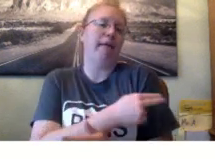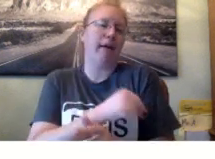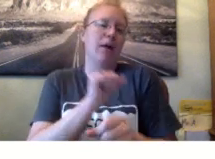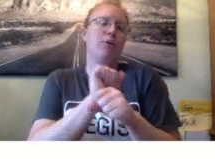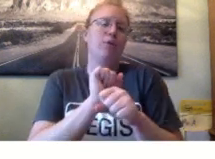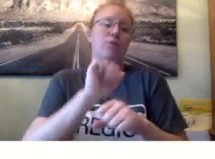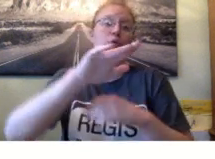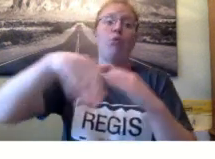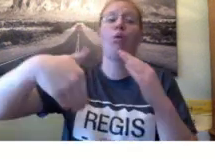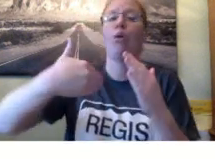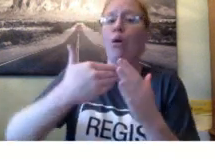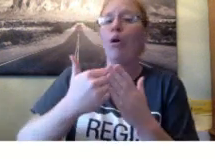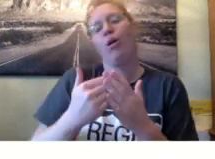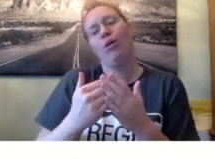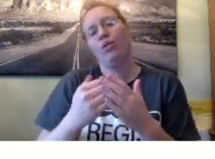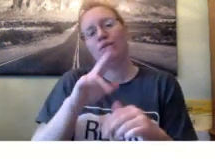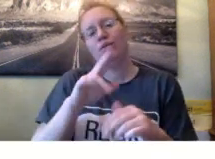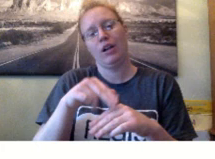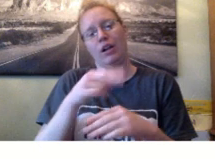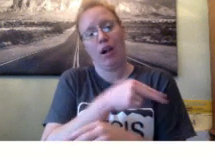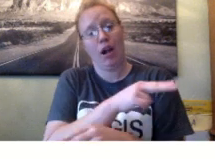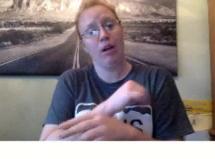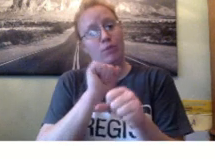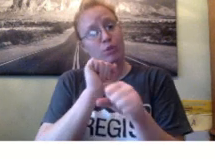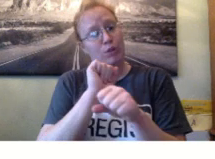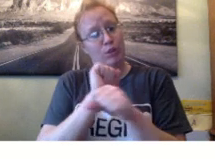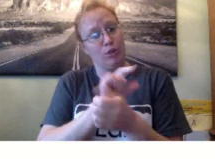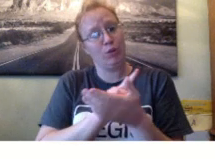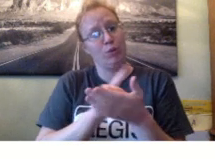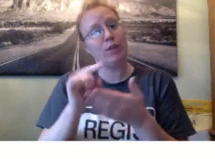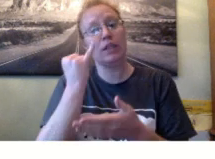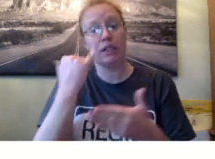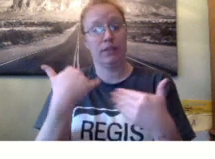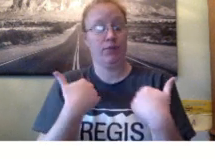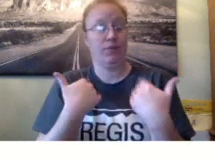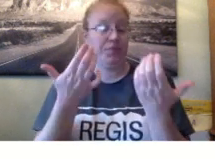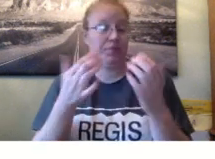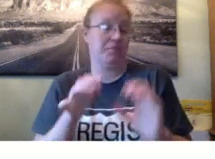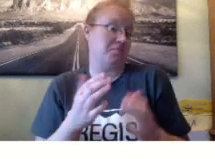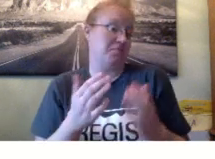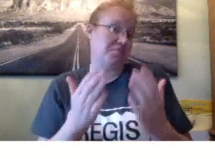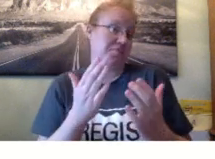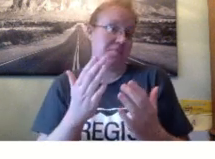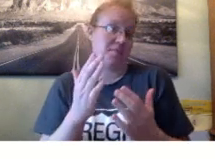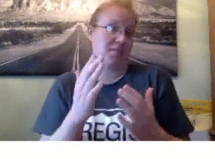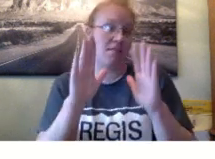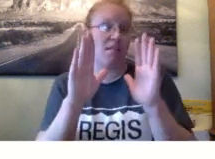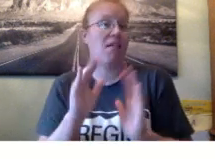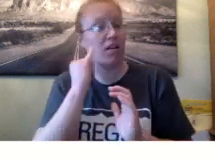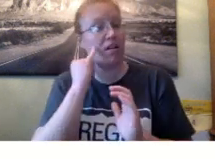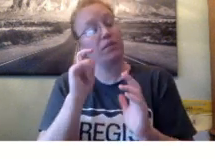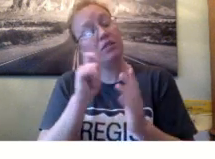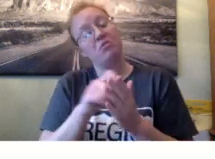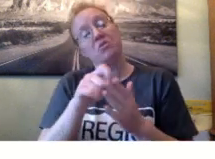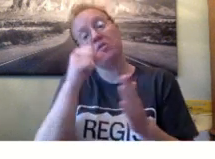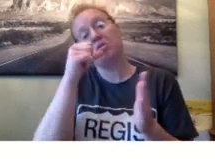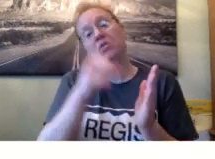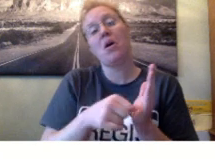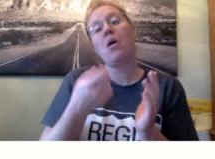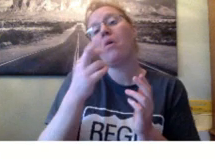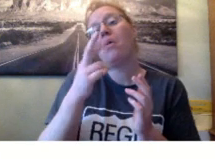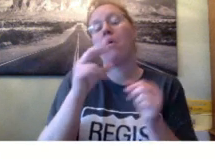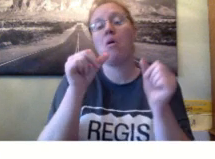hospital workers. So it's National Hospital Workers Week. So if you got the chance, maybe it was awesome if you could have written a note